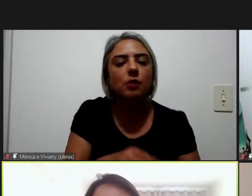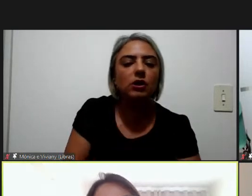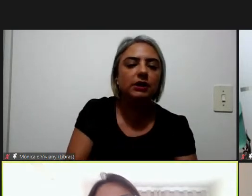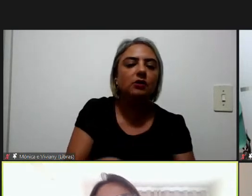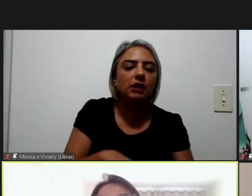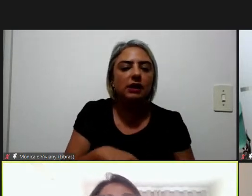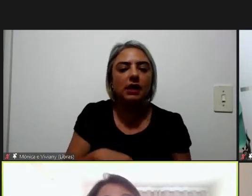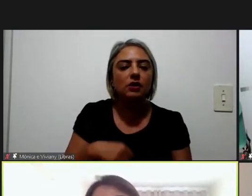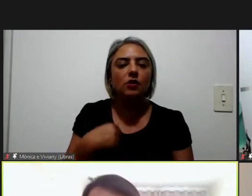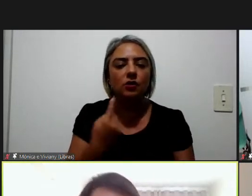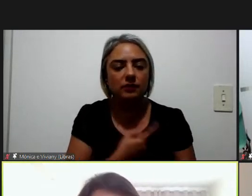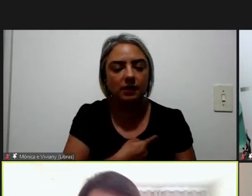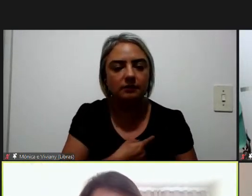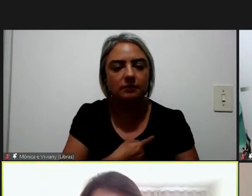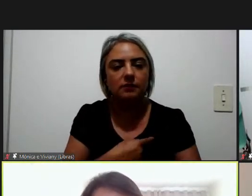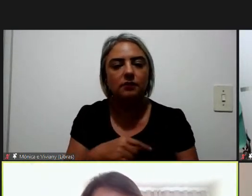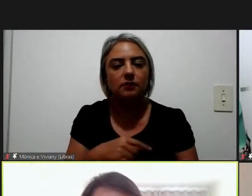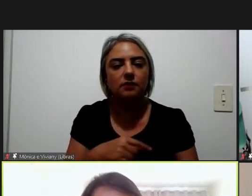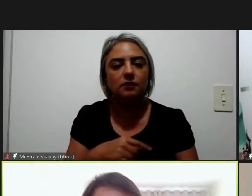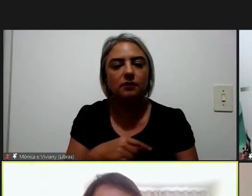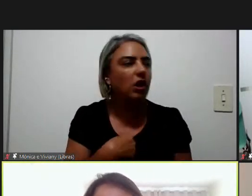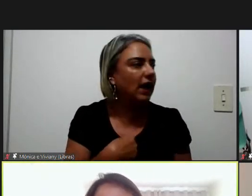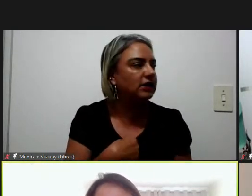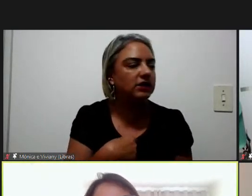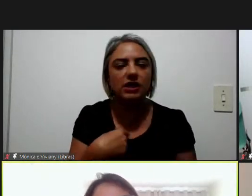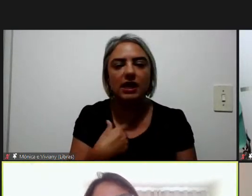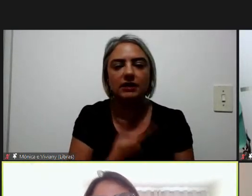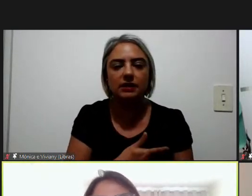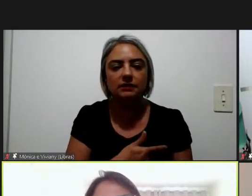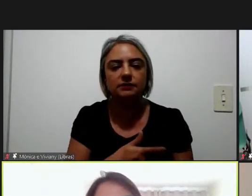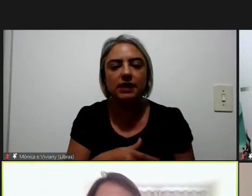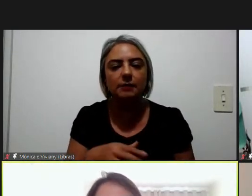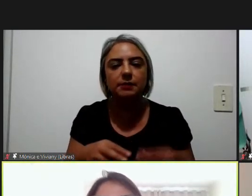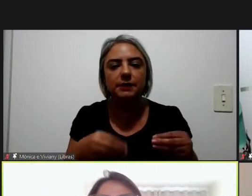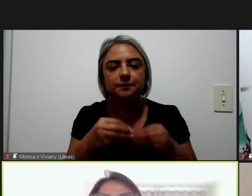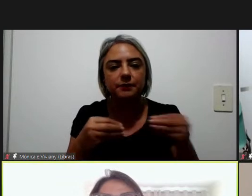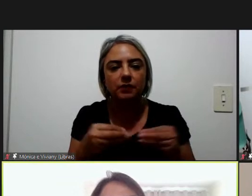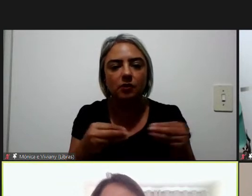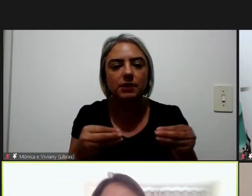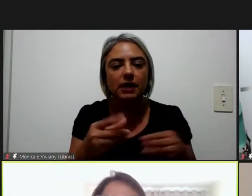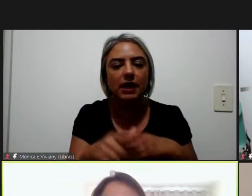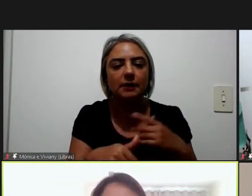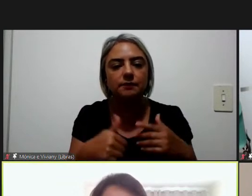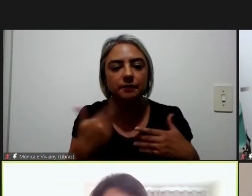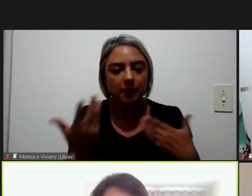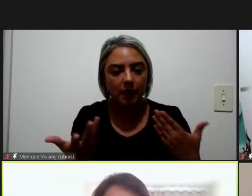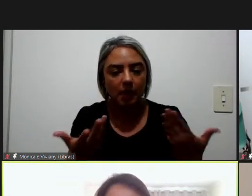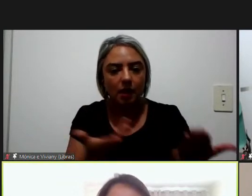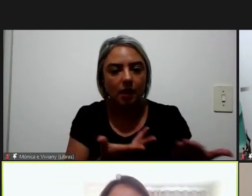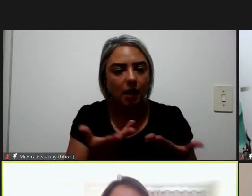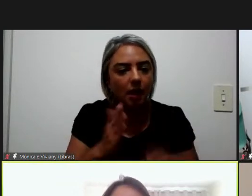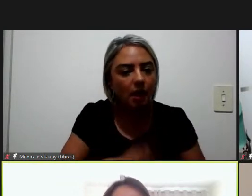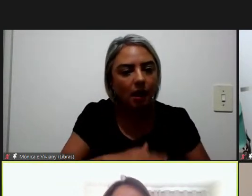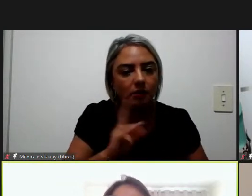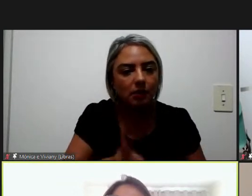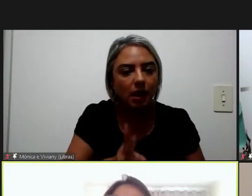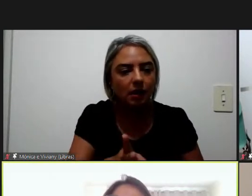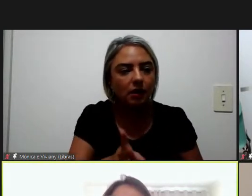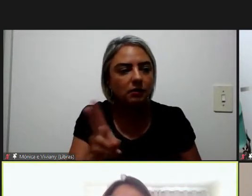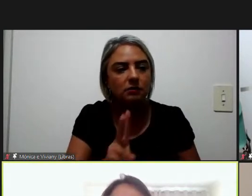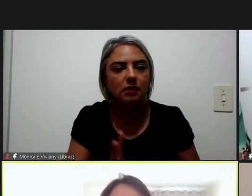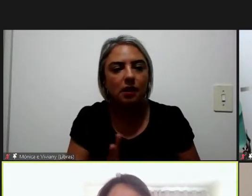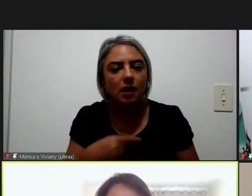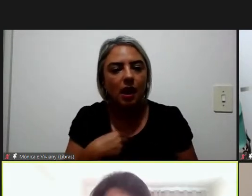that are sole ones for the entire country. And this is very difficult to be done. I think this is what we're trying to foment each